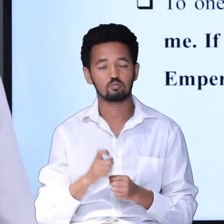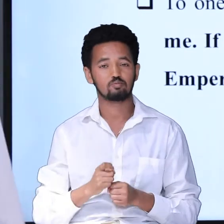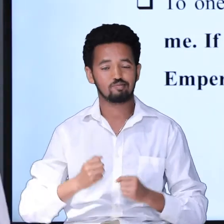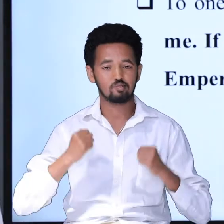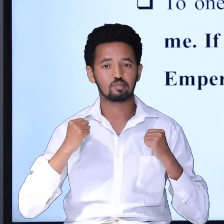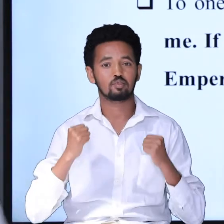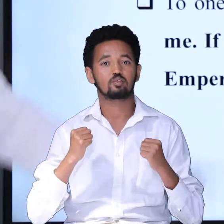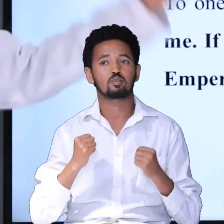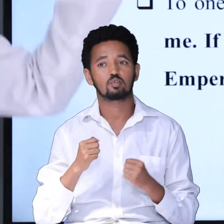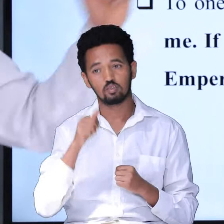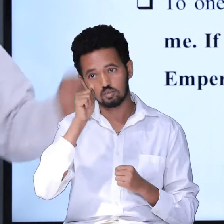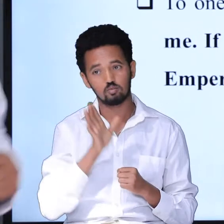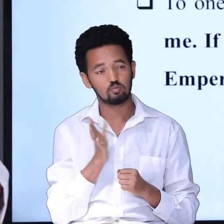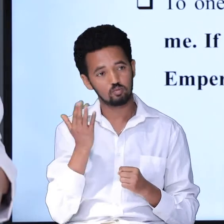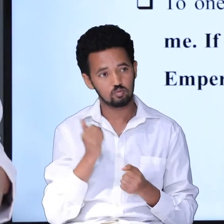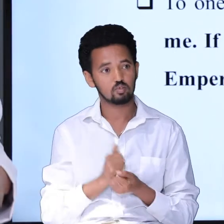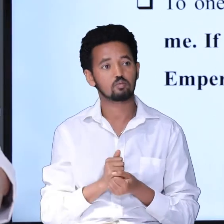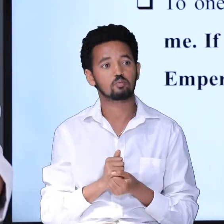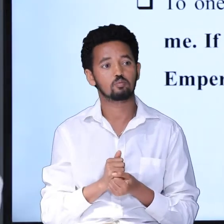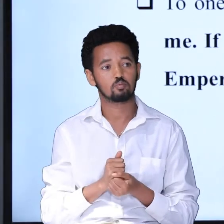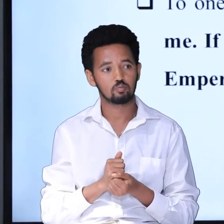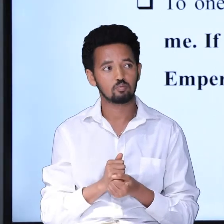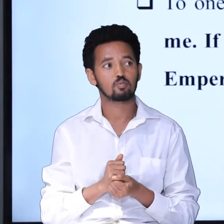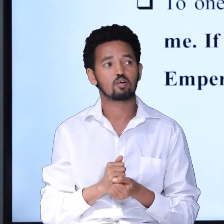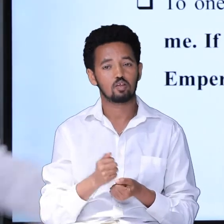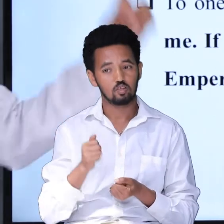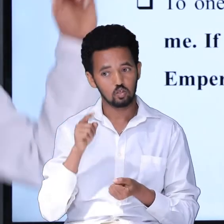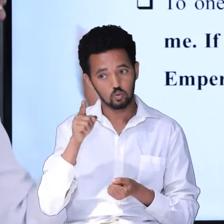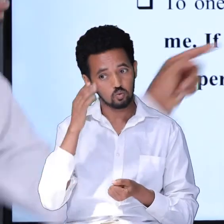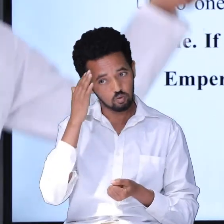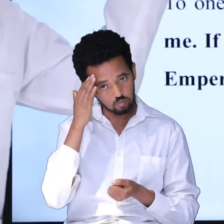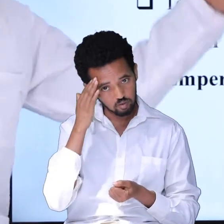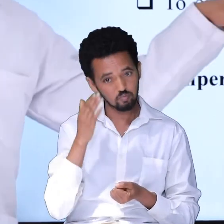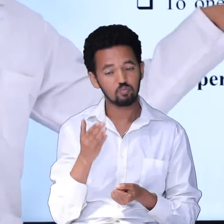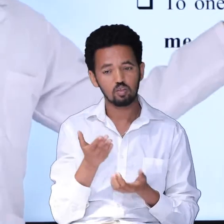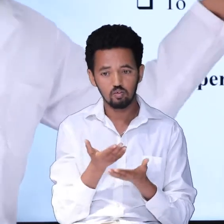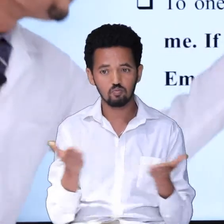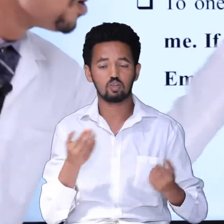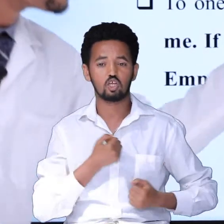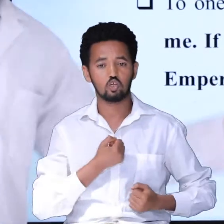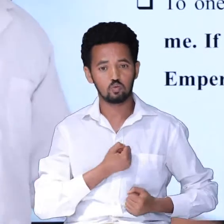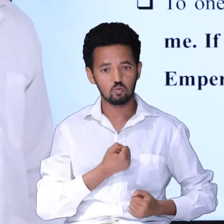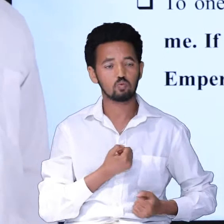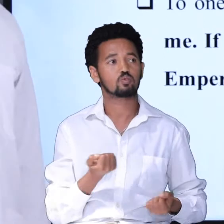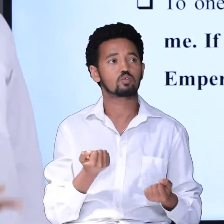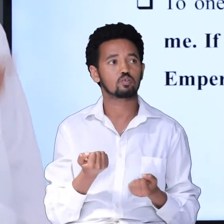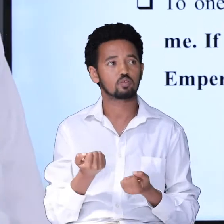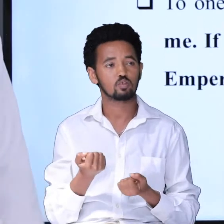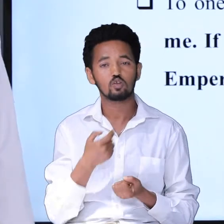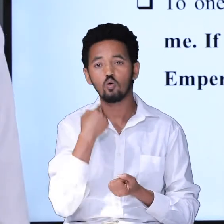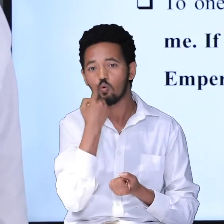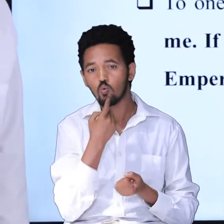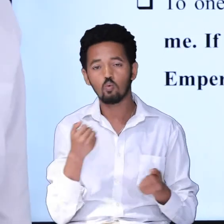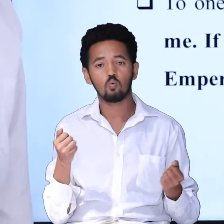He says that, here am I, you know me. If there is a soldier among you who